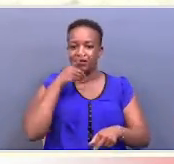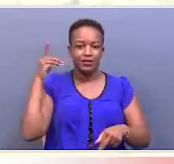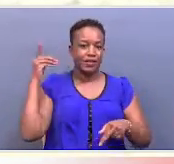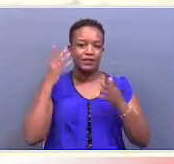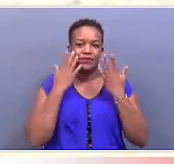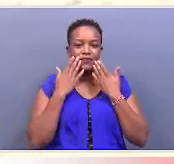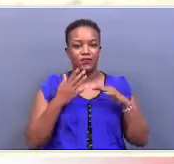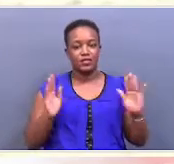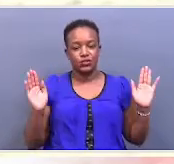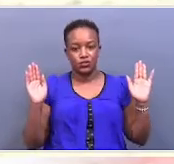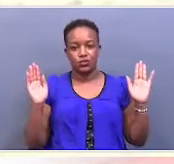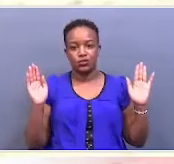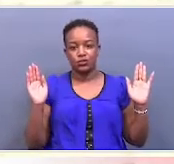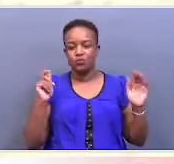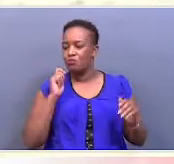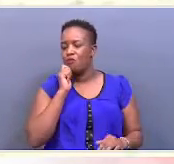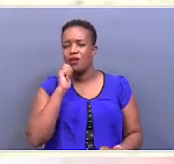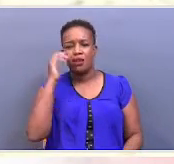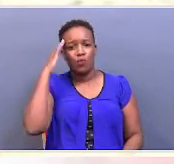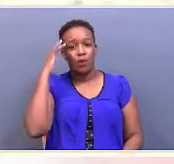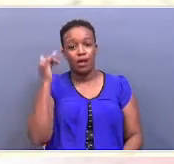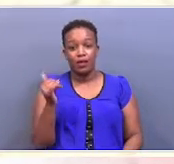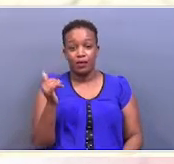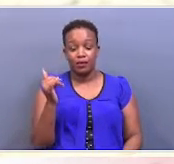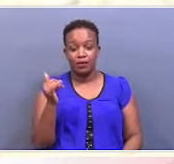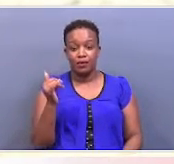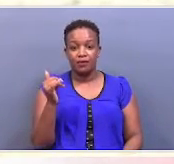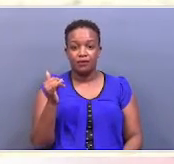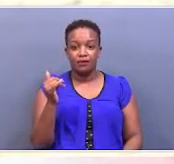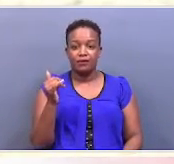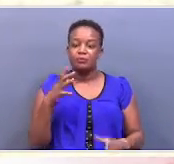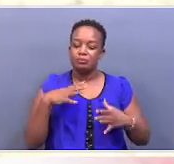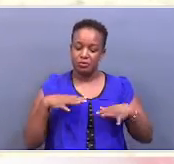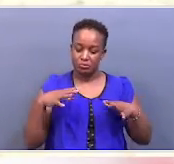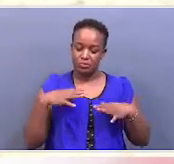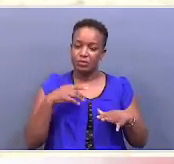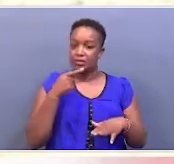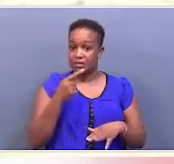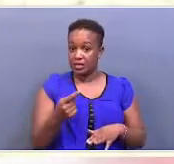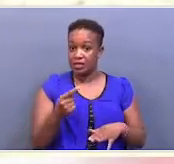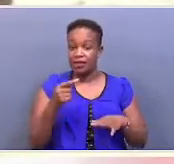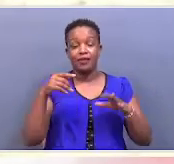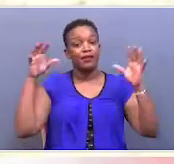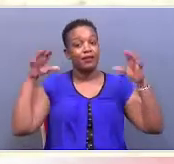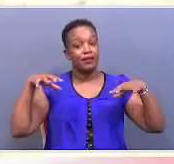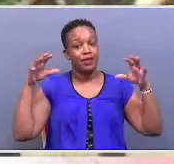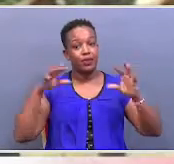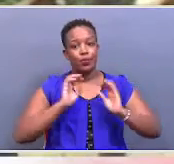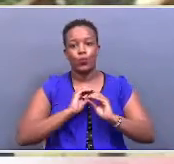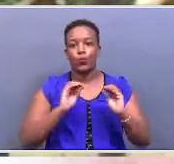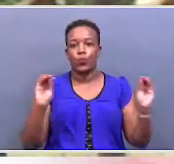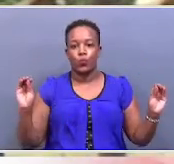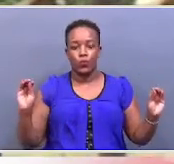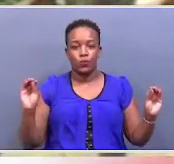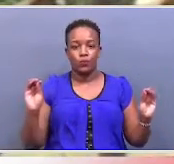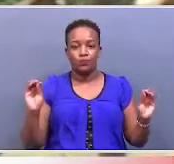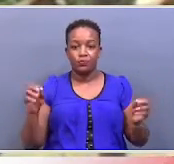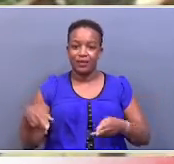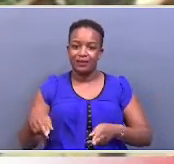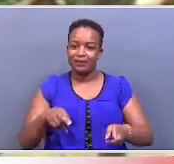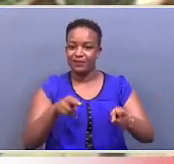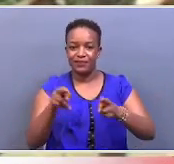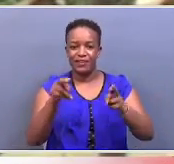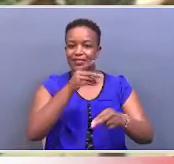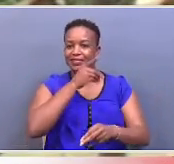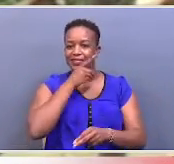ni kitu gani. Watu wengine magashema ni mfua kukataa kunyesha huko upande wa juu. The rivers have